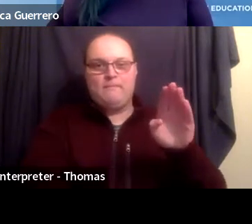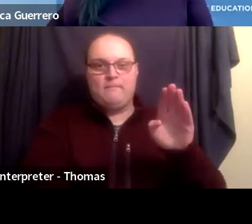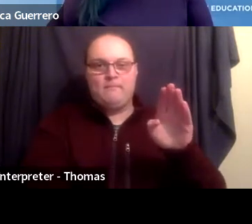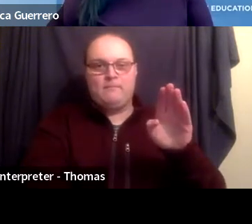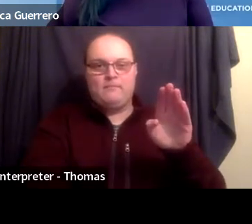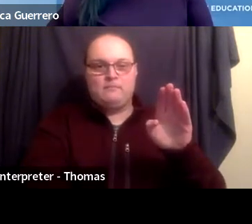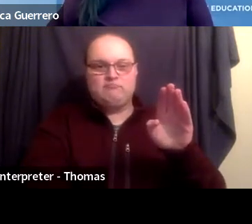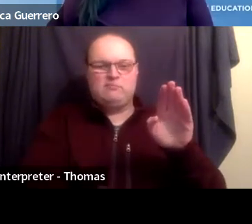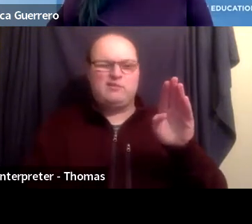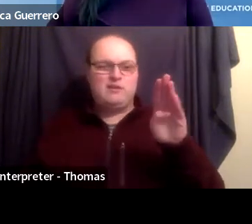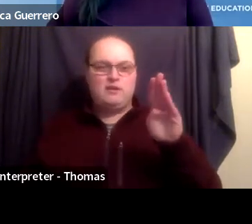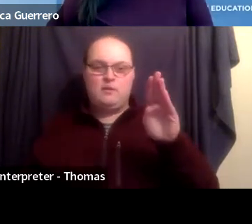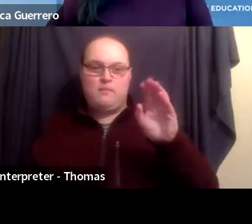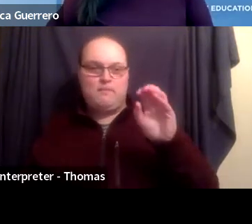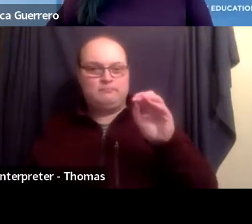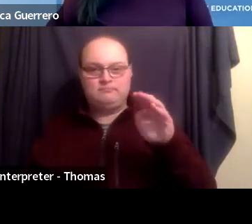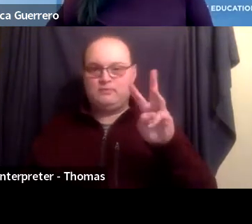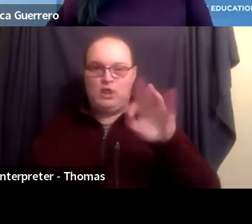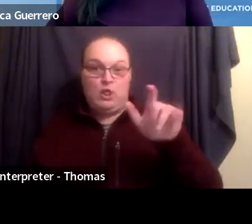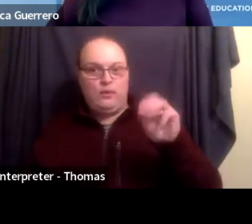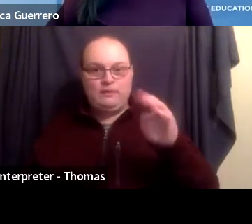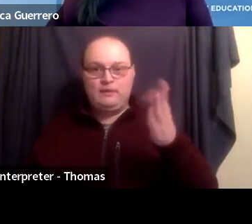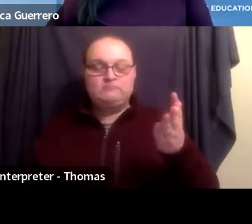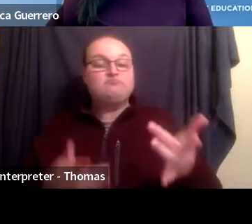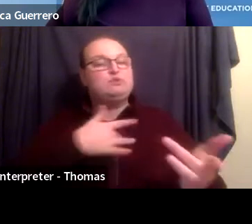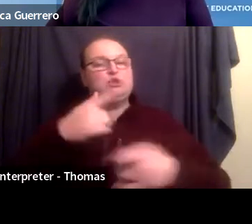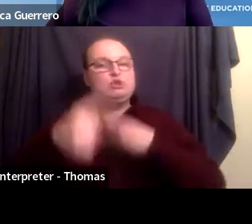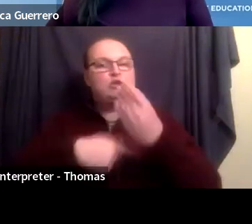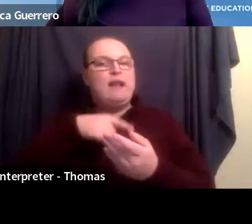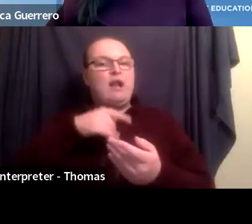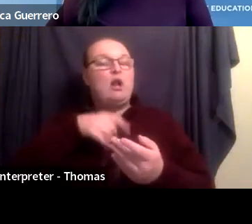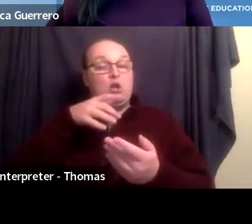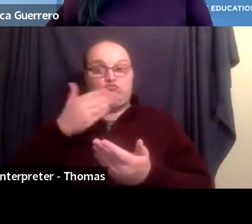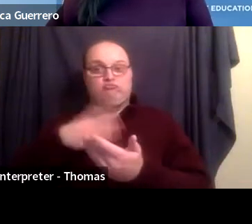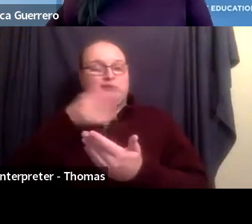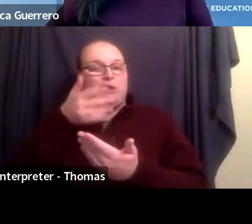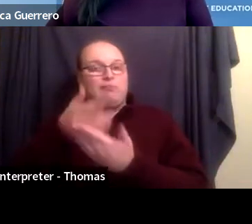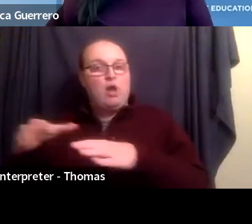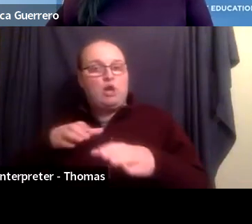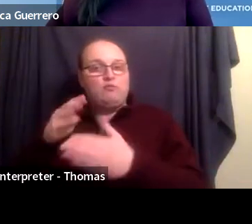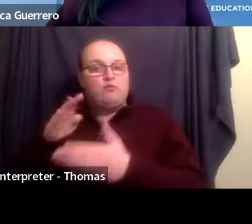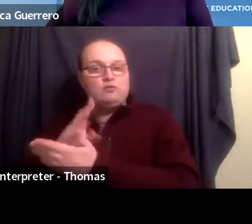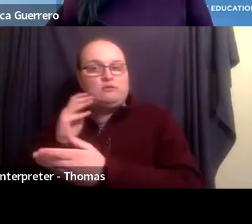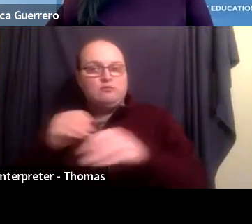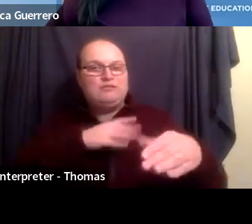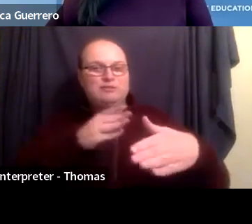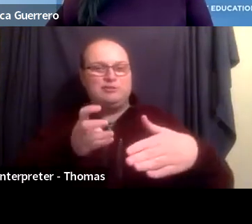individual concerned of the impact of moving students from better performing schools to underperforming